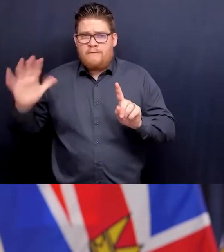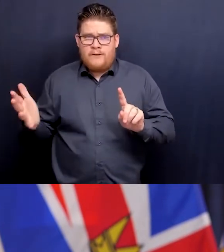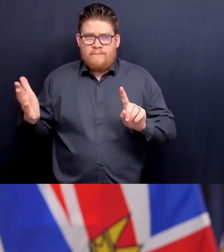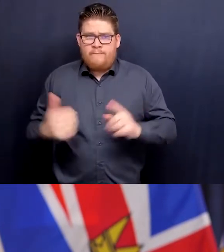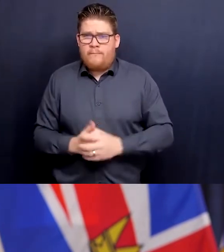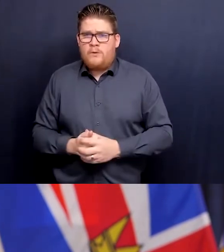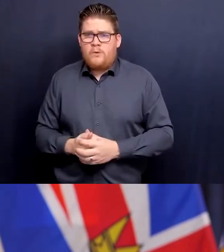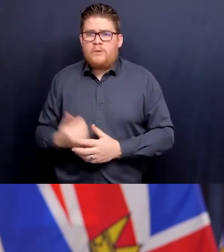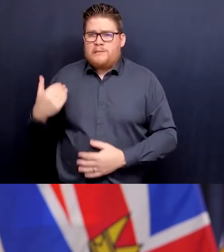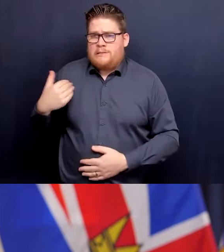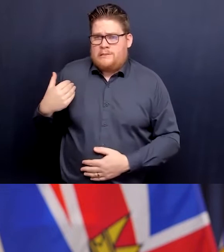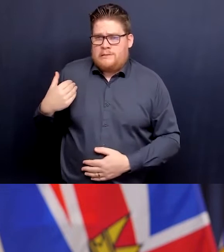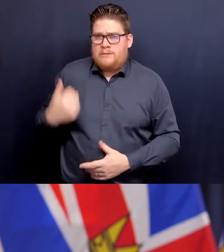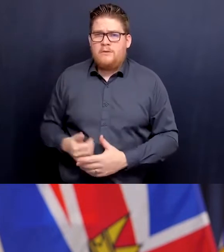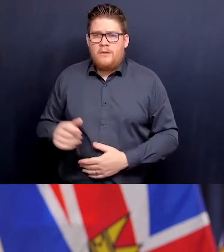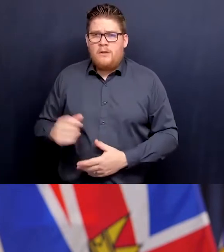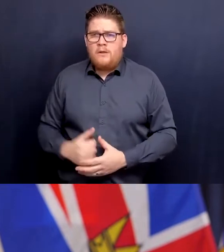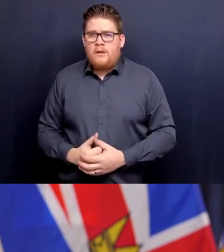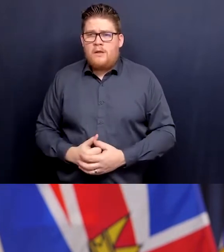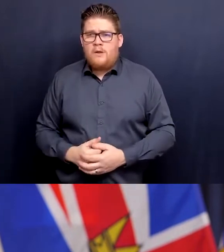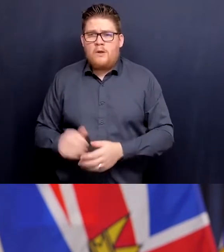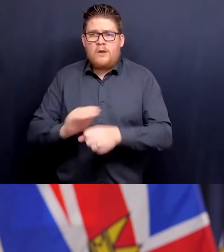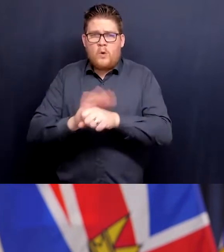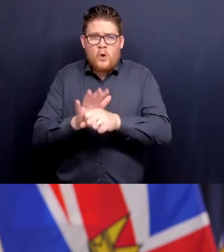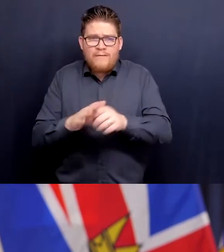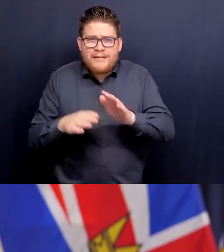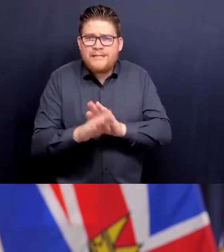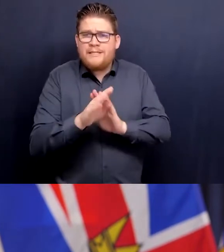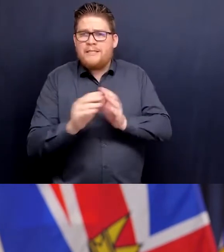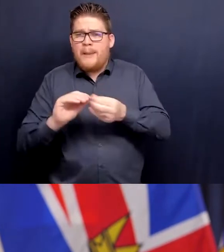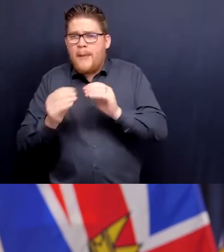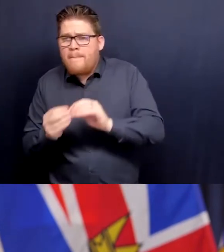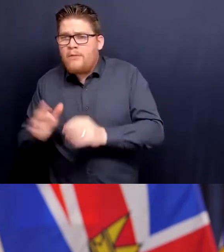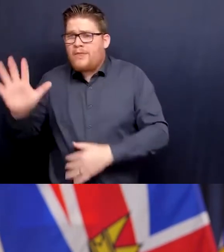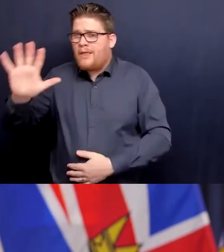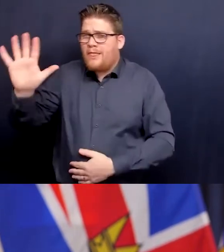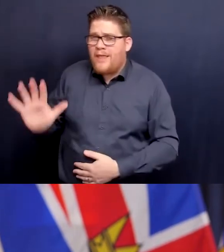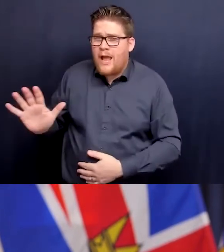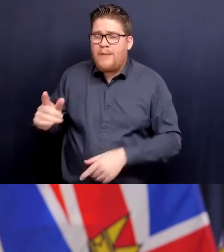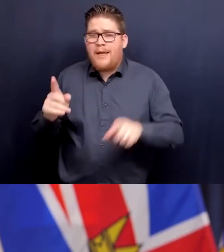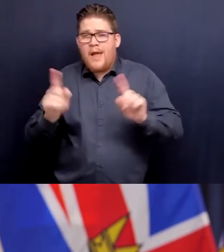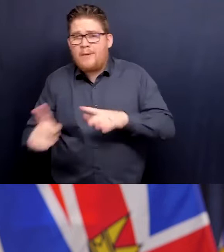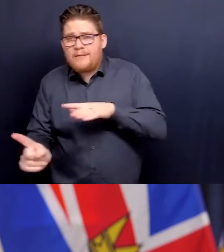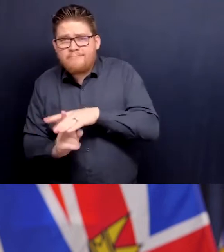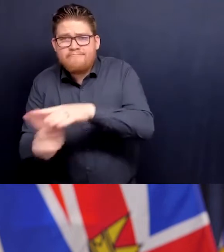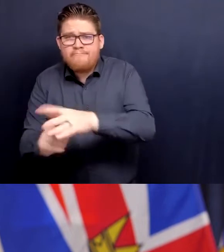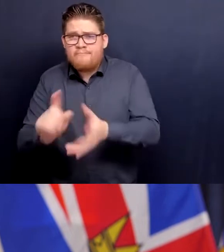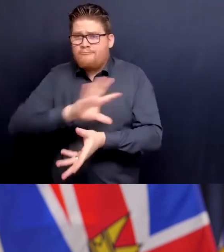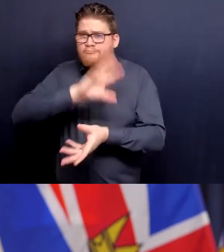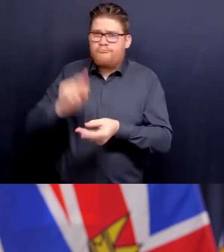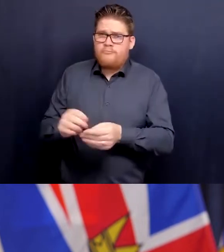regional surges of COVID-19 and factors including severe weather patterns have caused 8,098 surgical